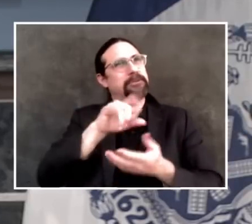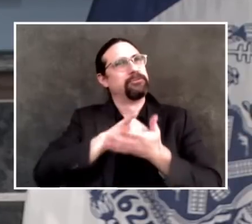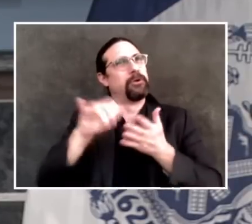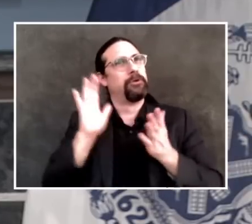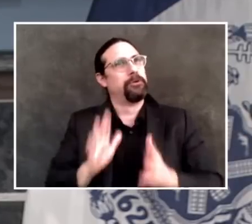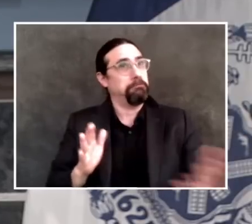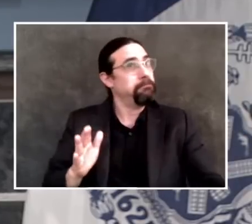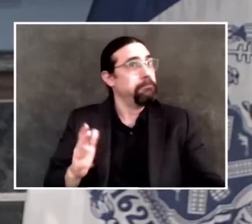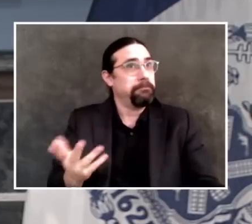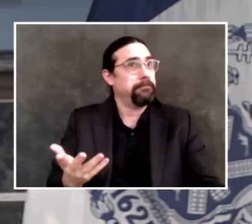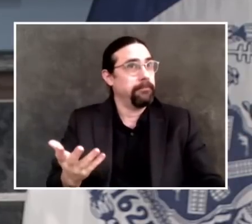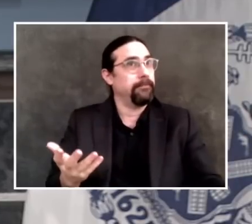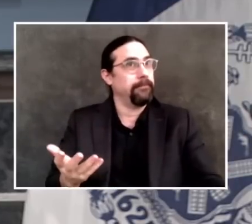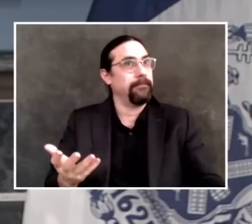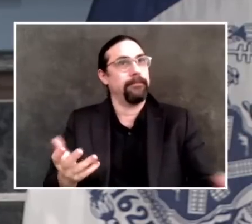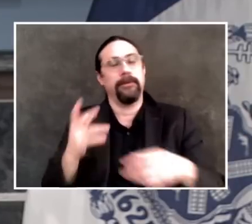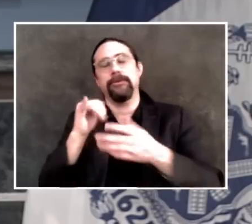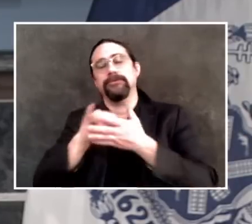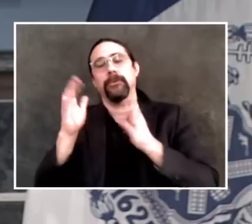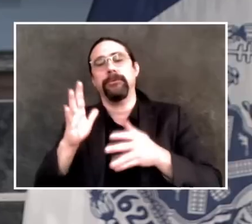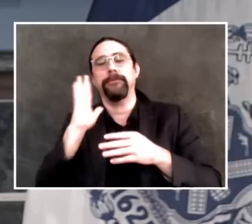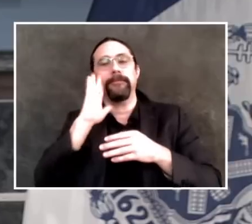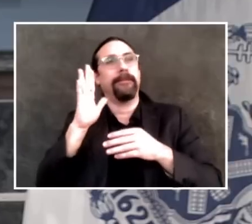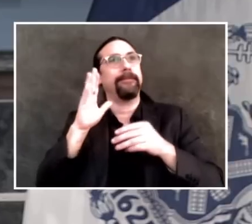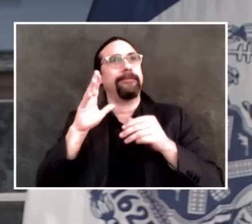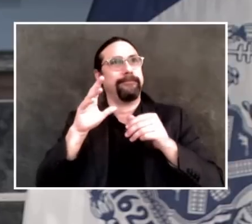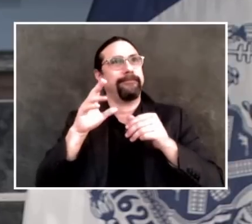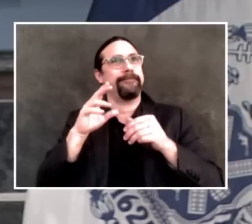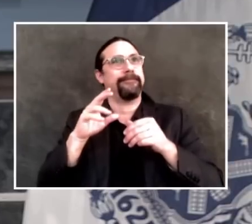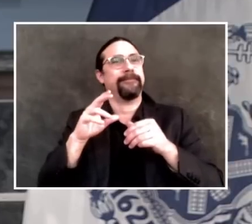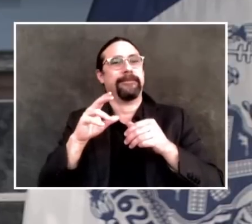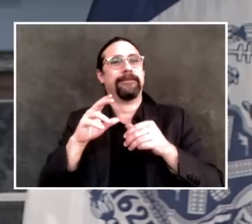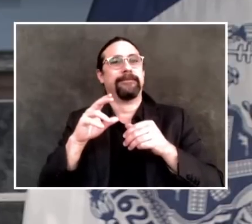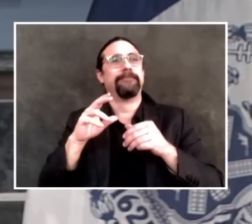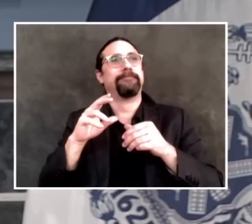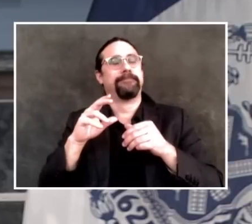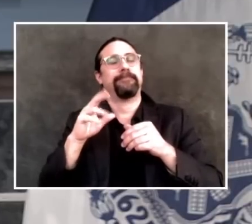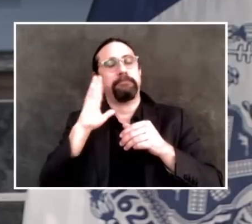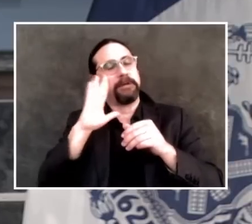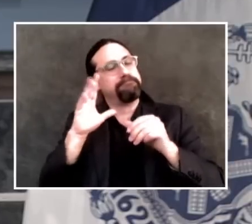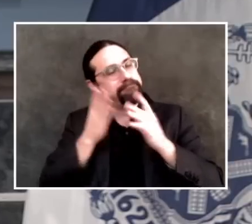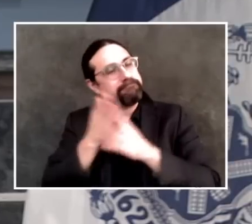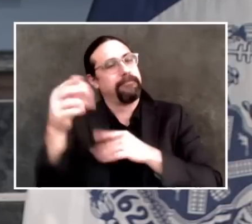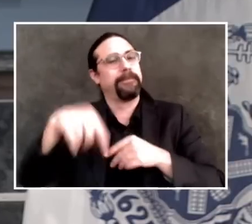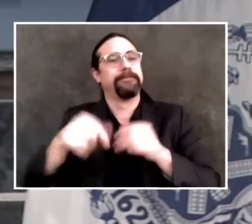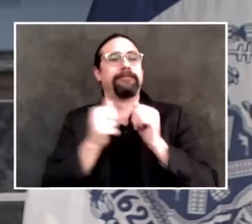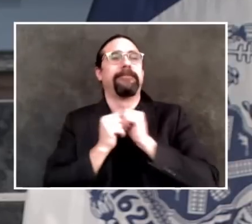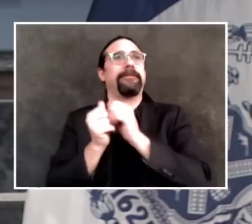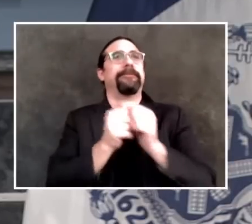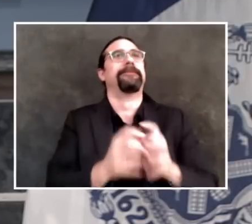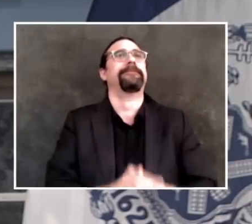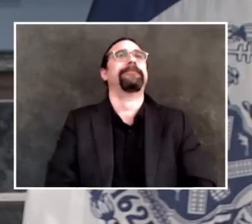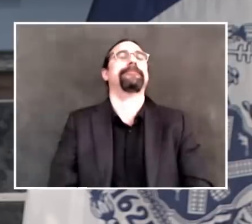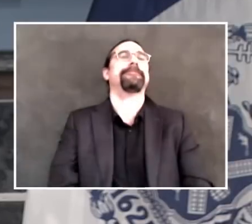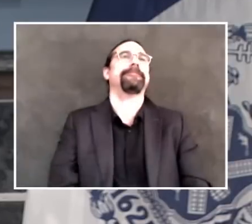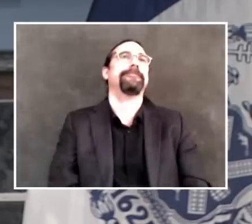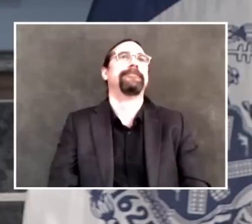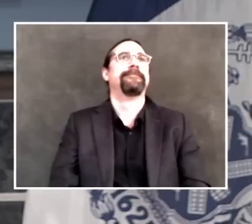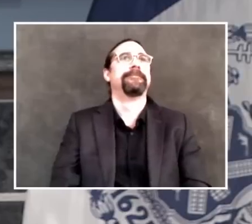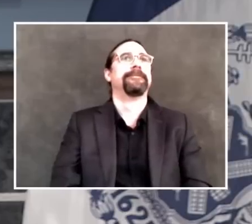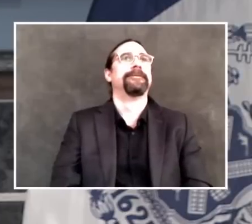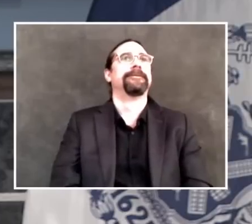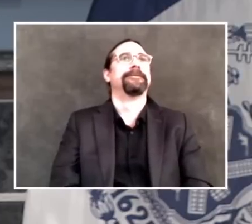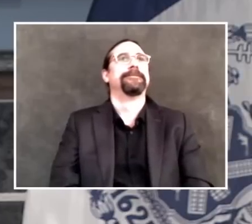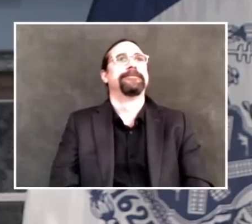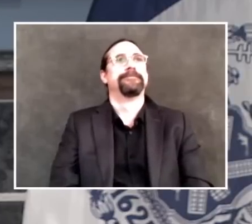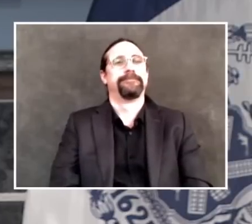we need to win our way to the next phase. And I'm going to talk to you today about where we are now, and